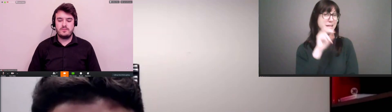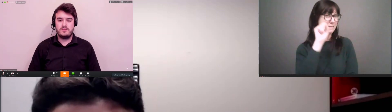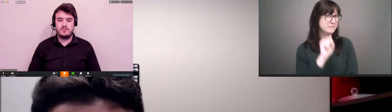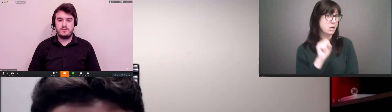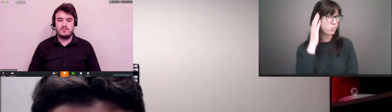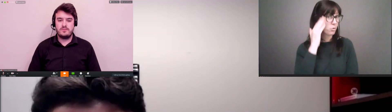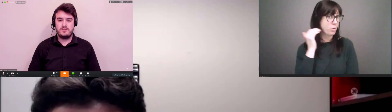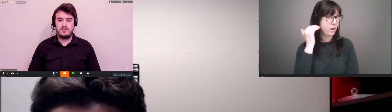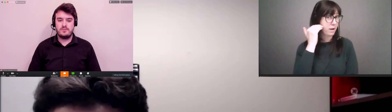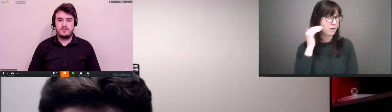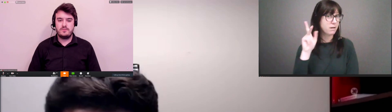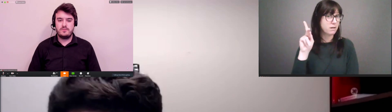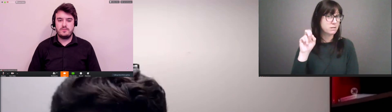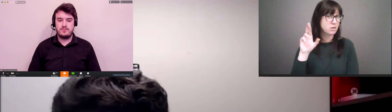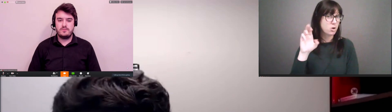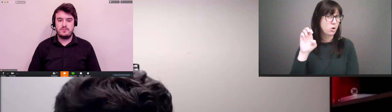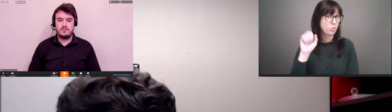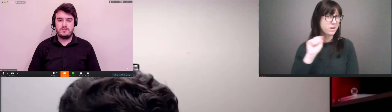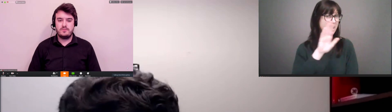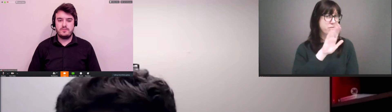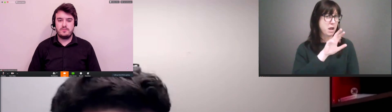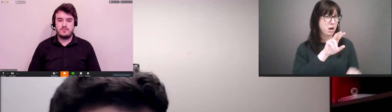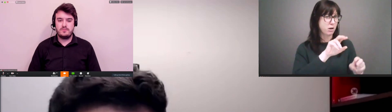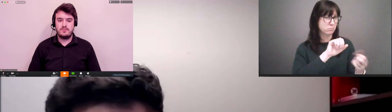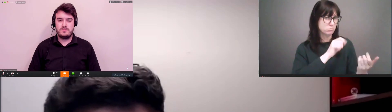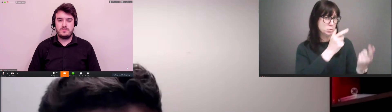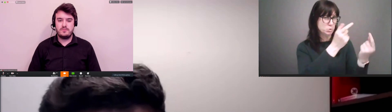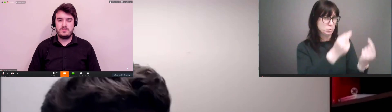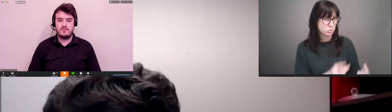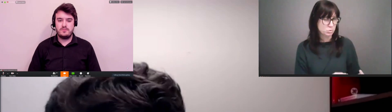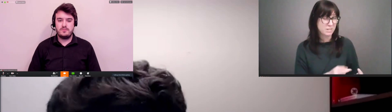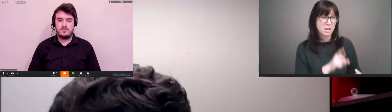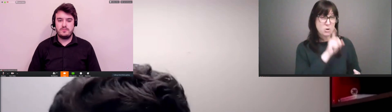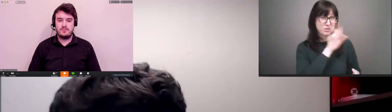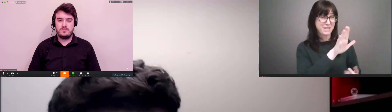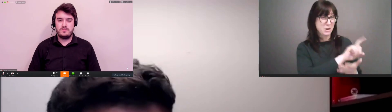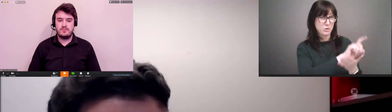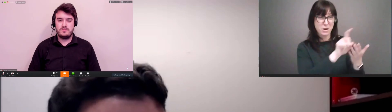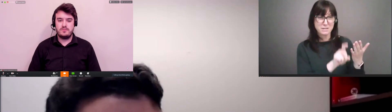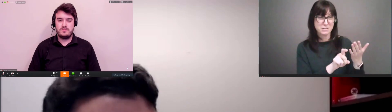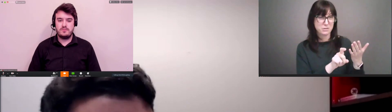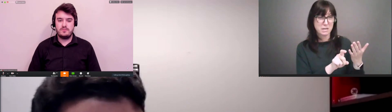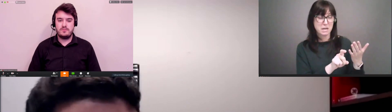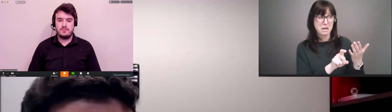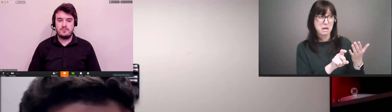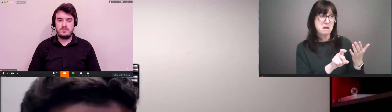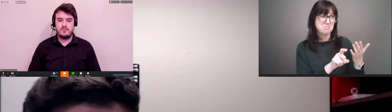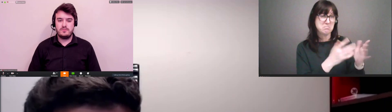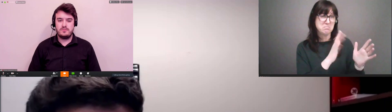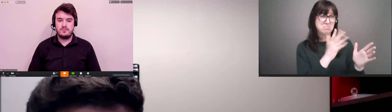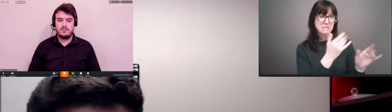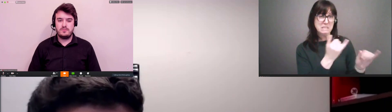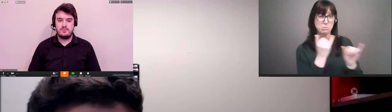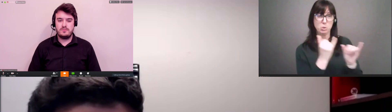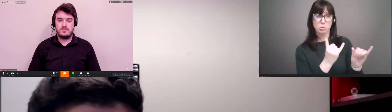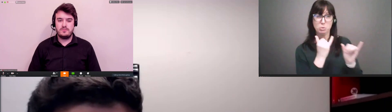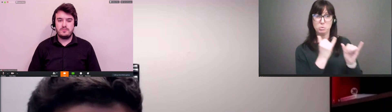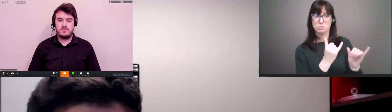approach earlier today, and actually their criteria are not that dissimilar from ours.